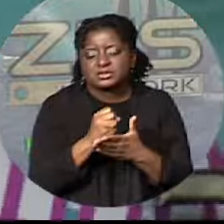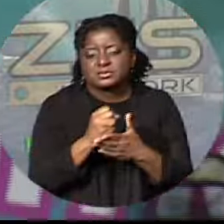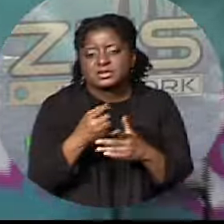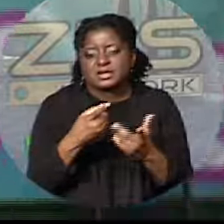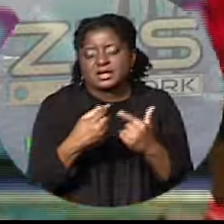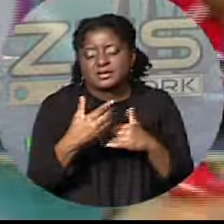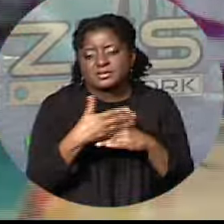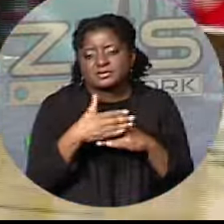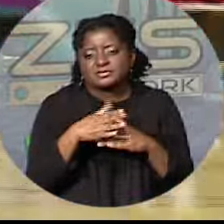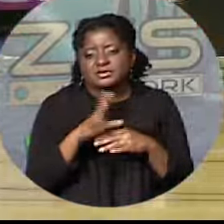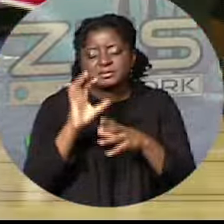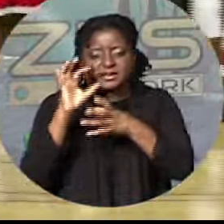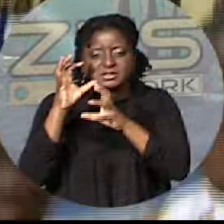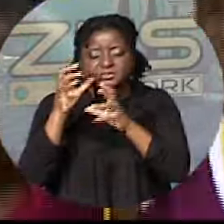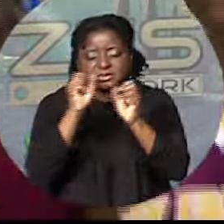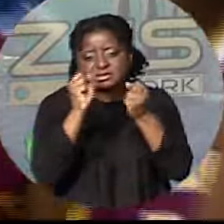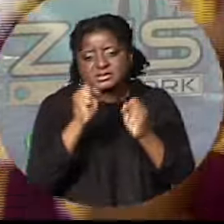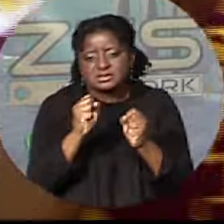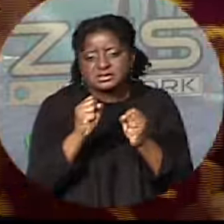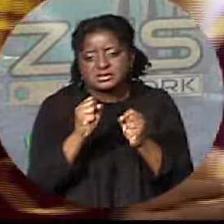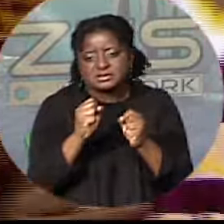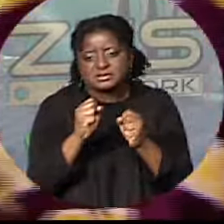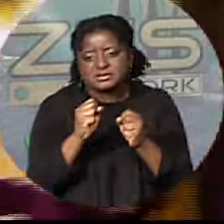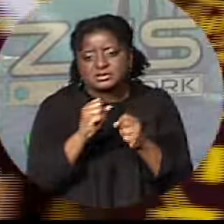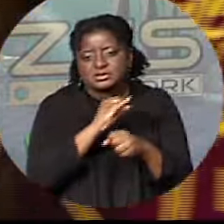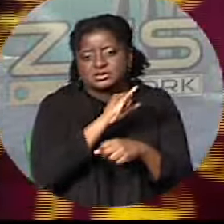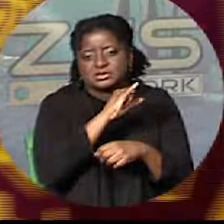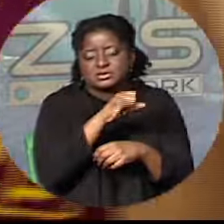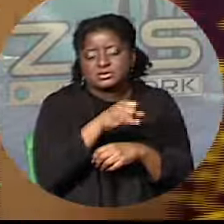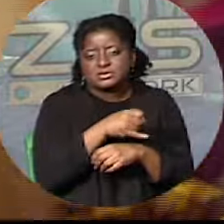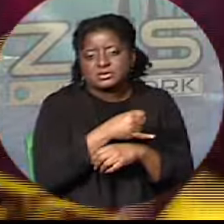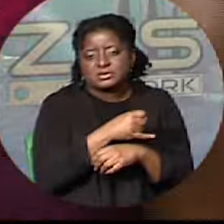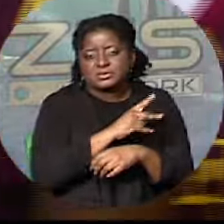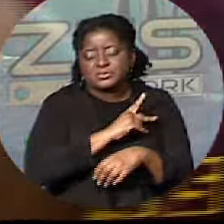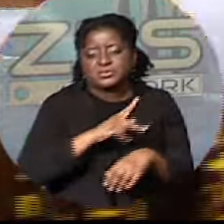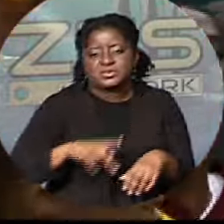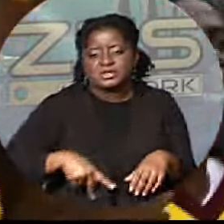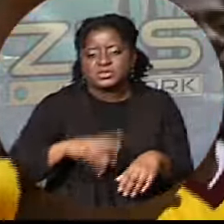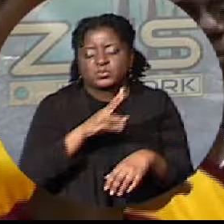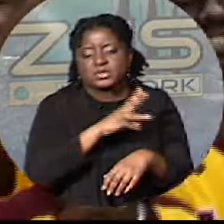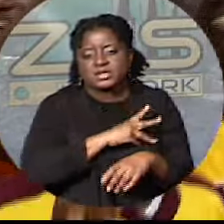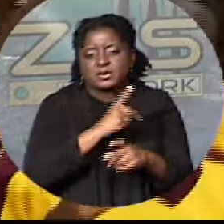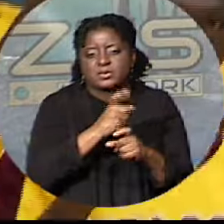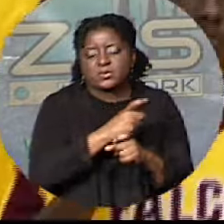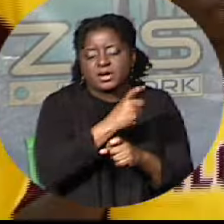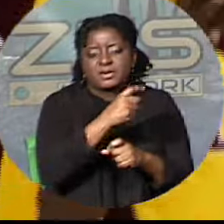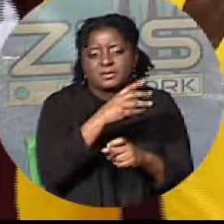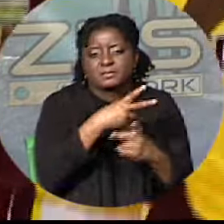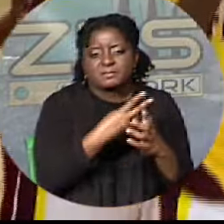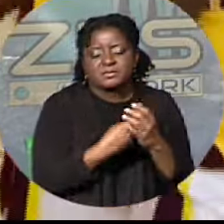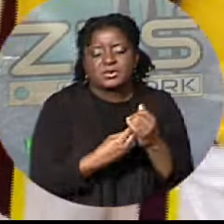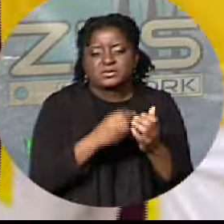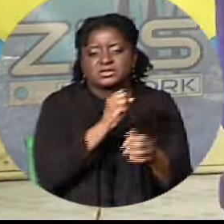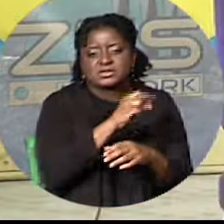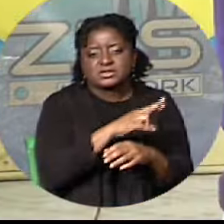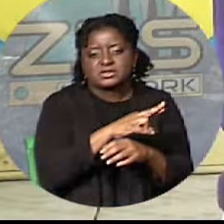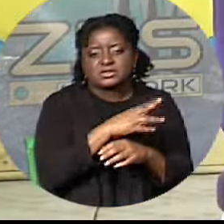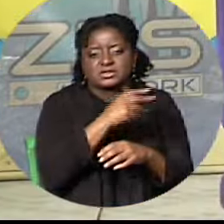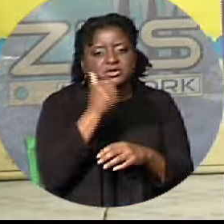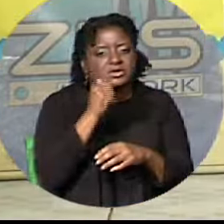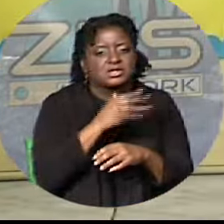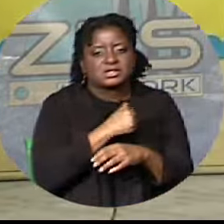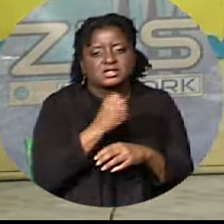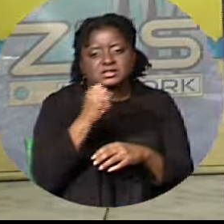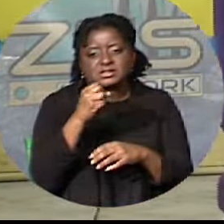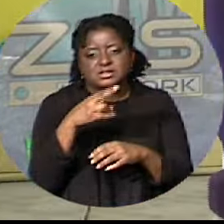season, which closed out a few weeks ago. The Jordan Prince William Falcons won both the senior girls and senior boys championships, and